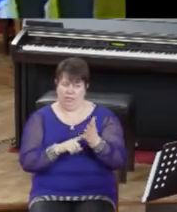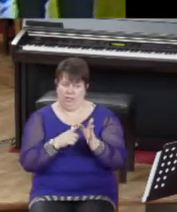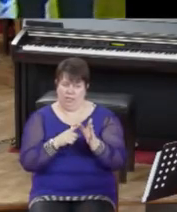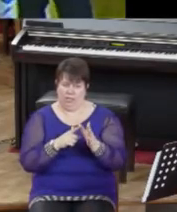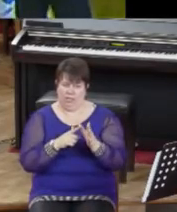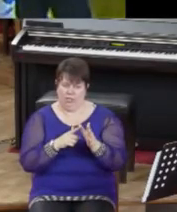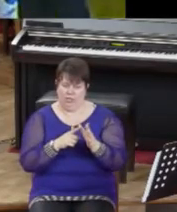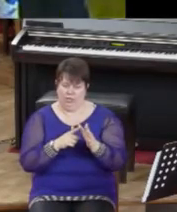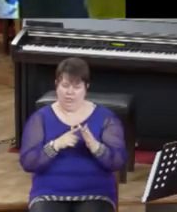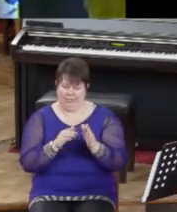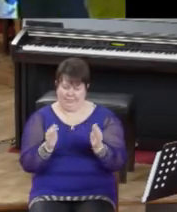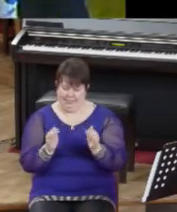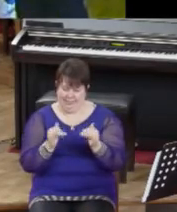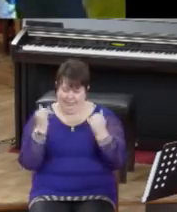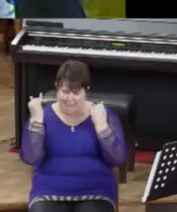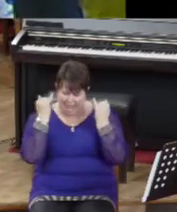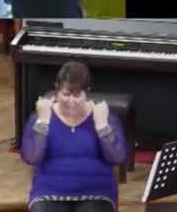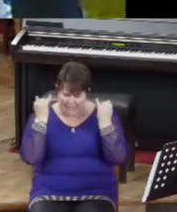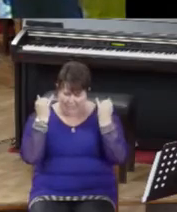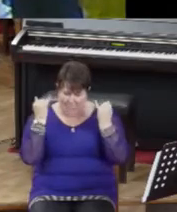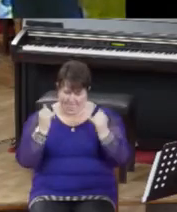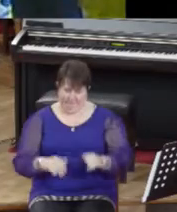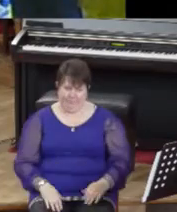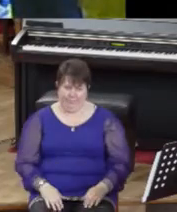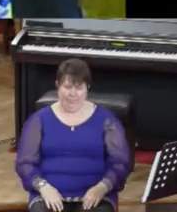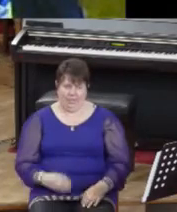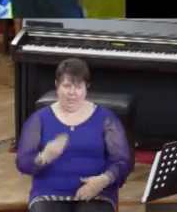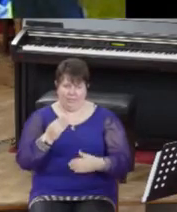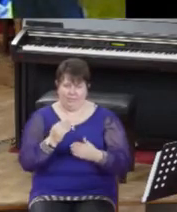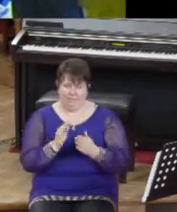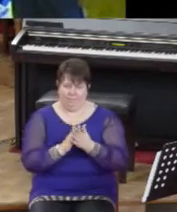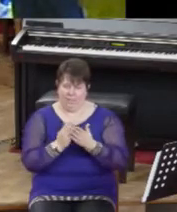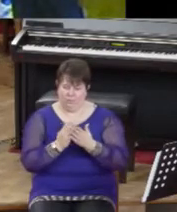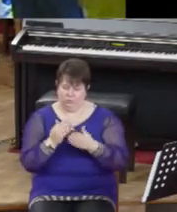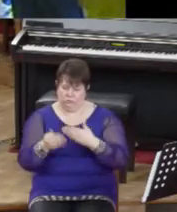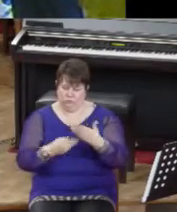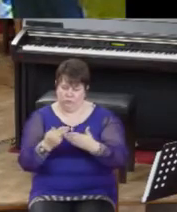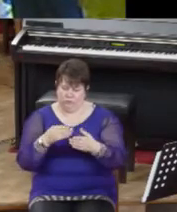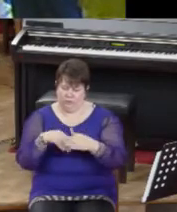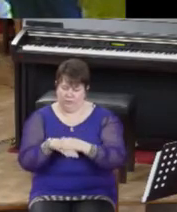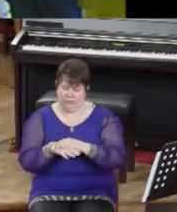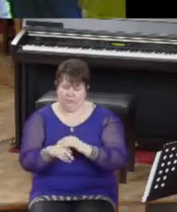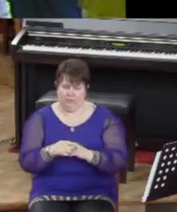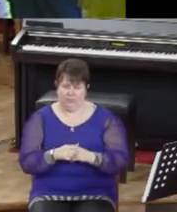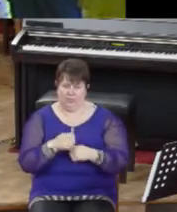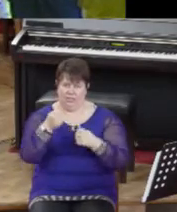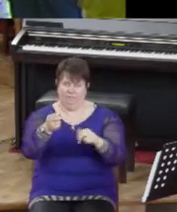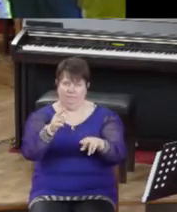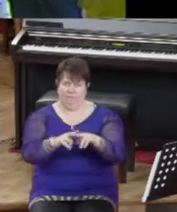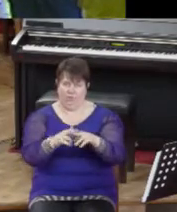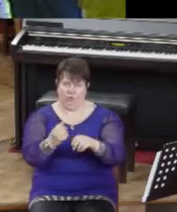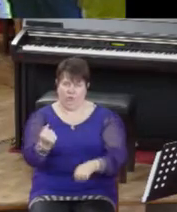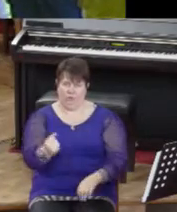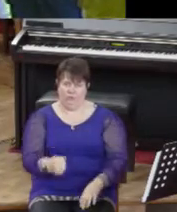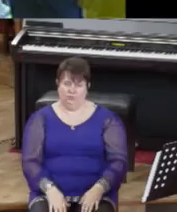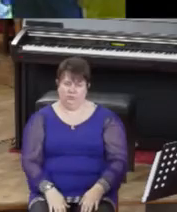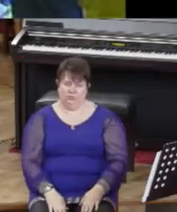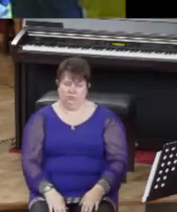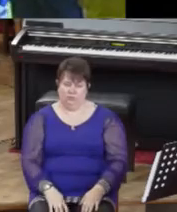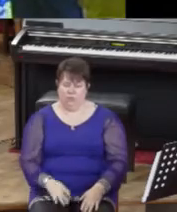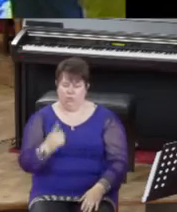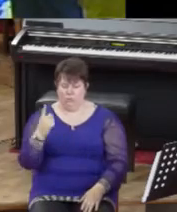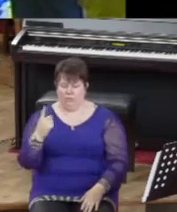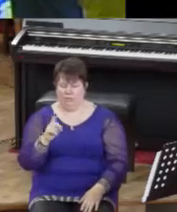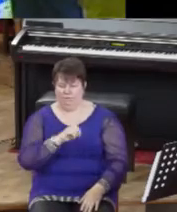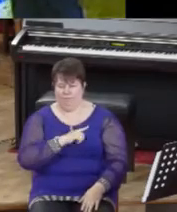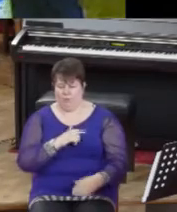is a little lamb. Look. And it's got the Bible stories in it. So if I give that to Daddy to hold. And then we've got